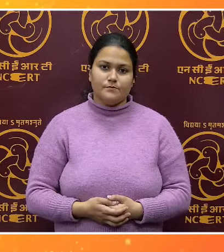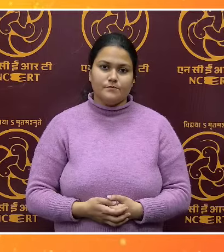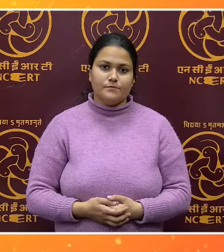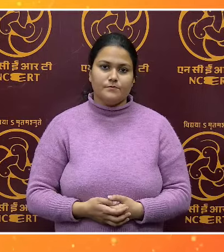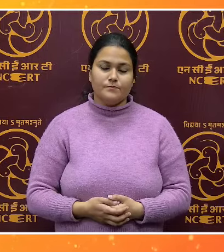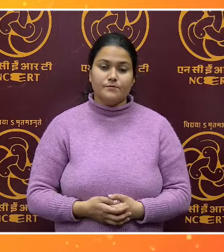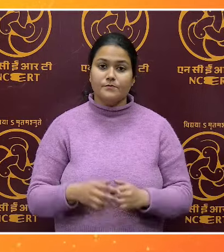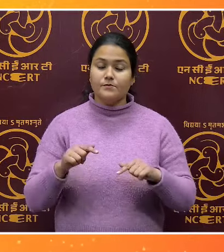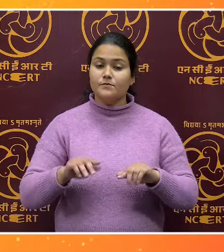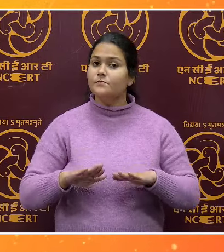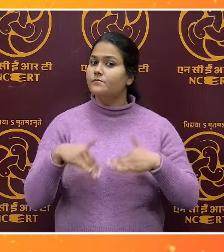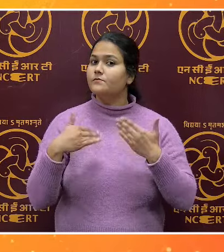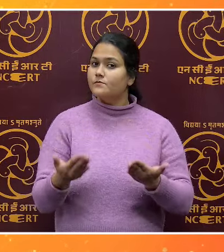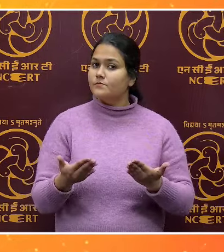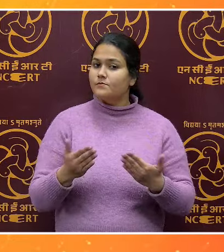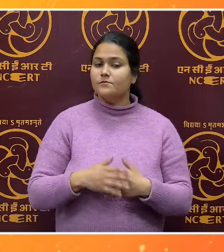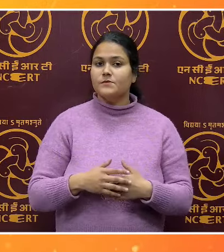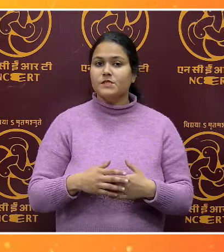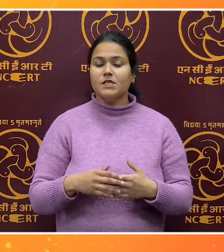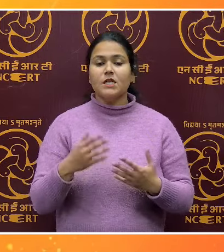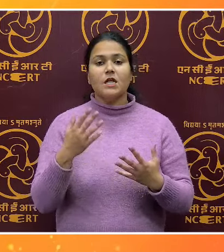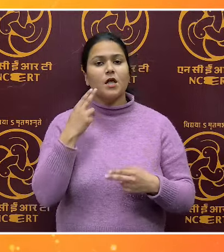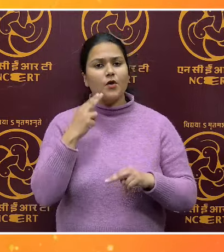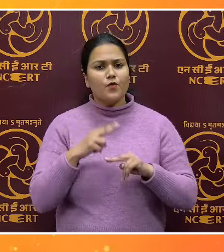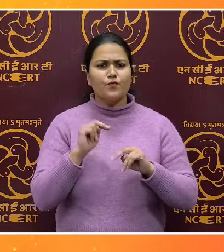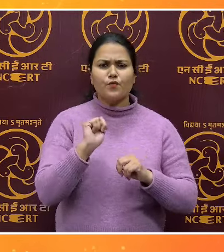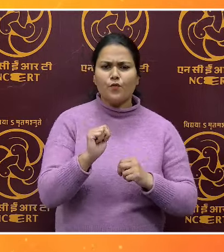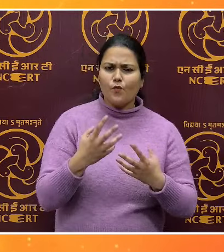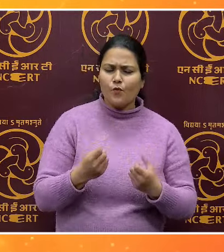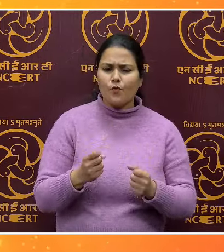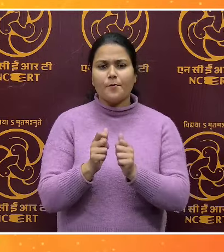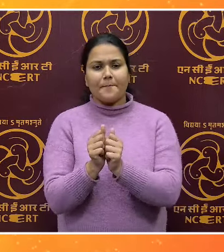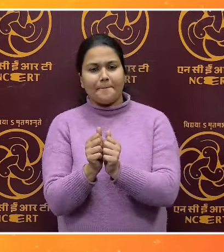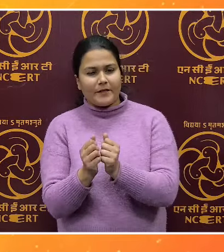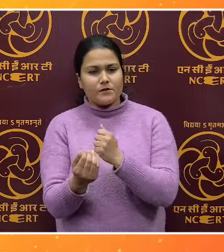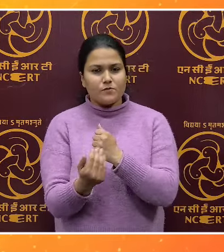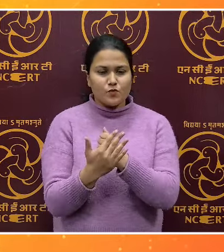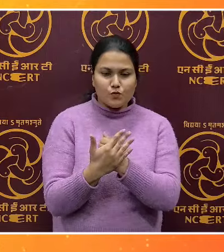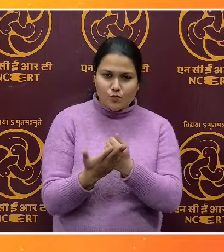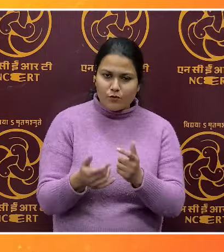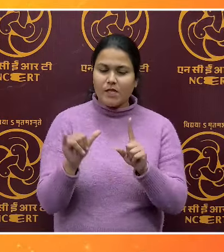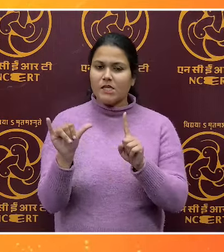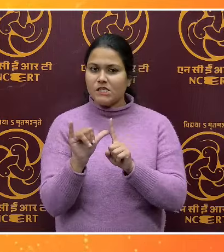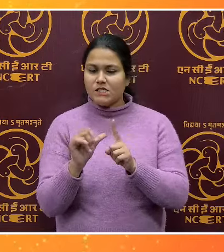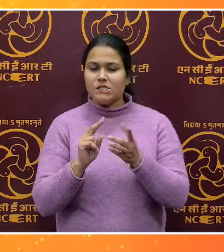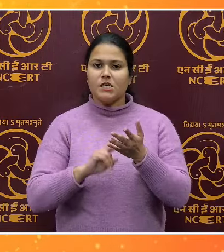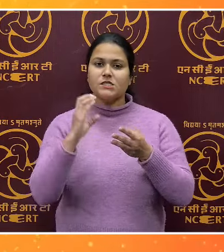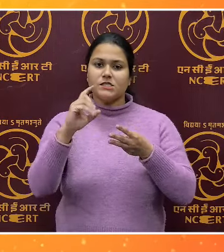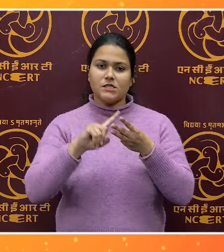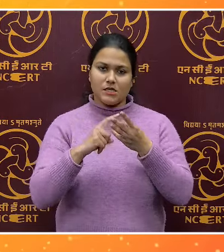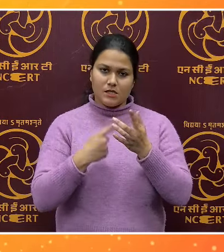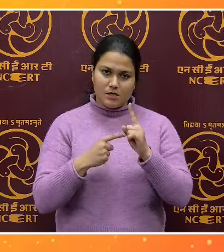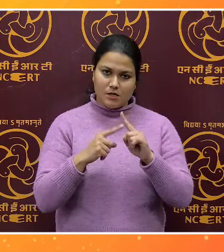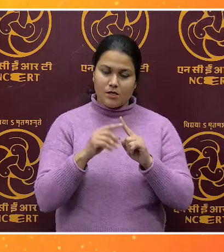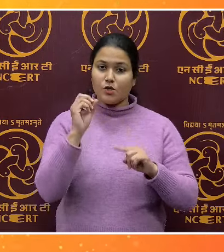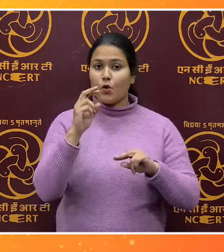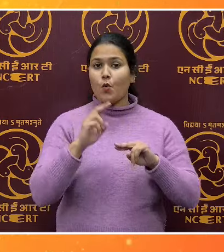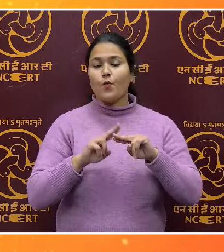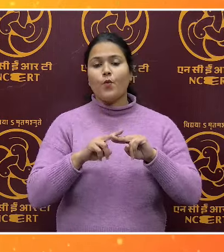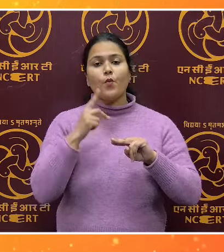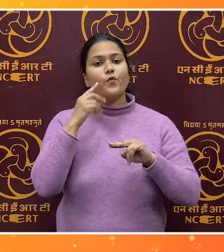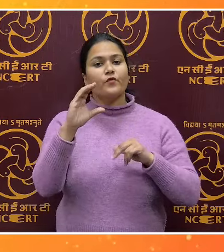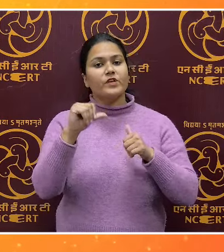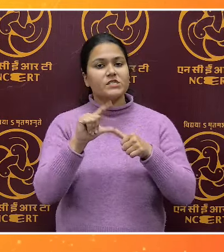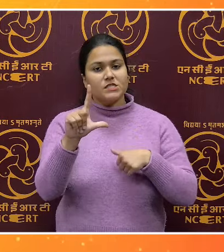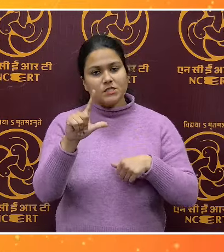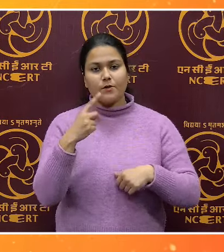dth.class12@ciet.nic.in. Apart from this, either you can message us on our YouTube channel, that is NCERT Official, where you are